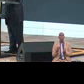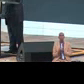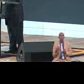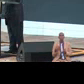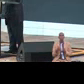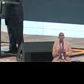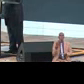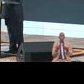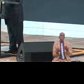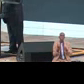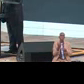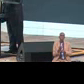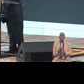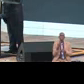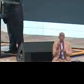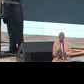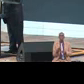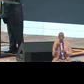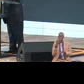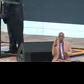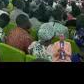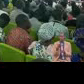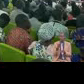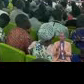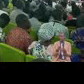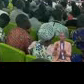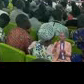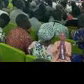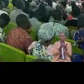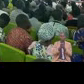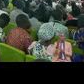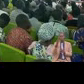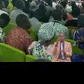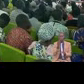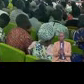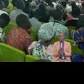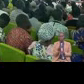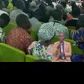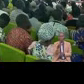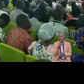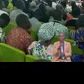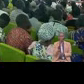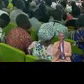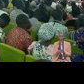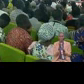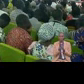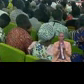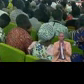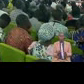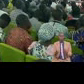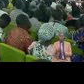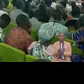the promise of the Spirit through faith. Somebody, there is a possessor today.